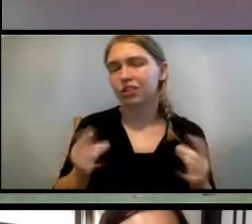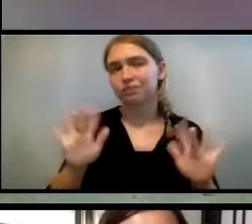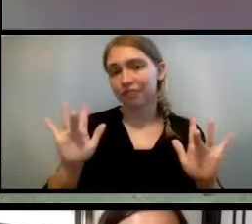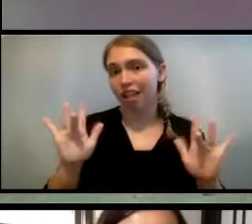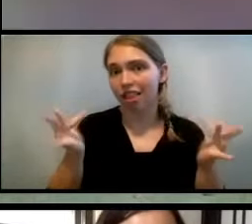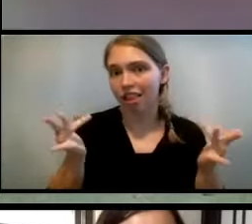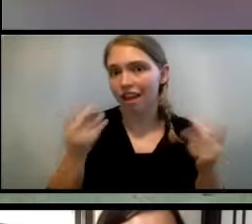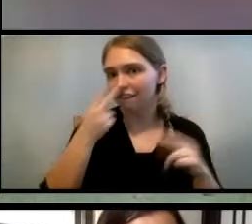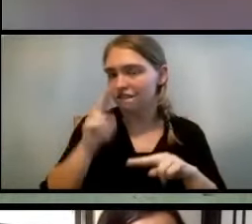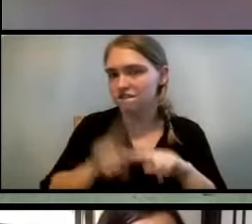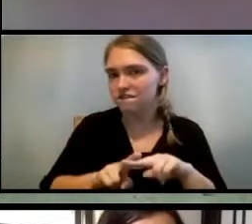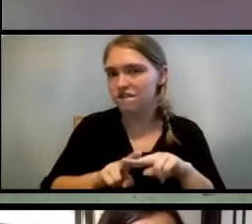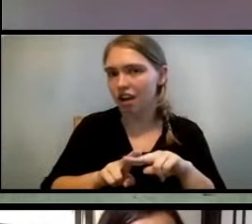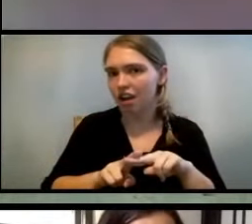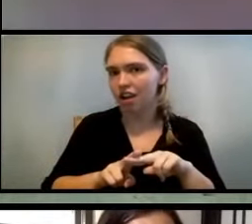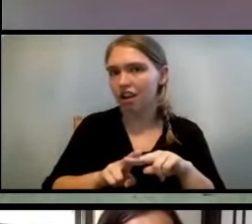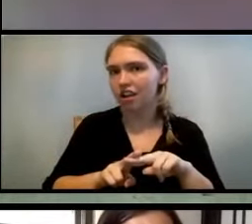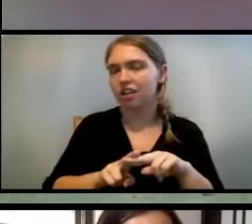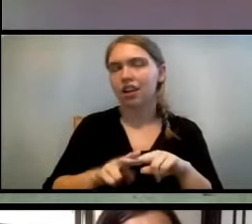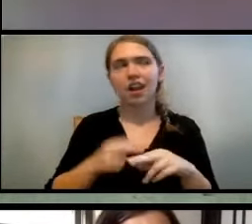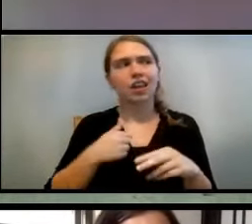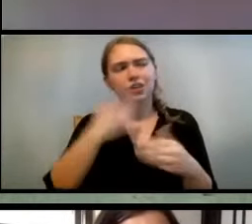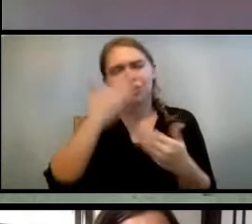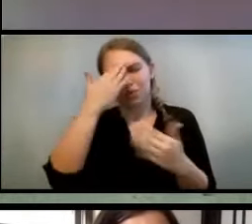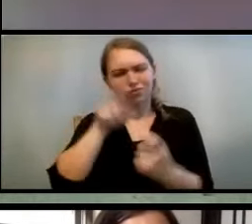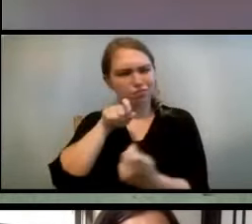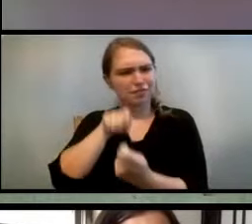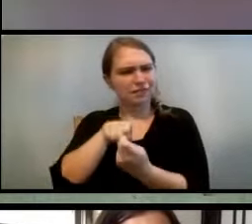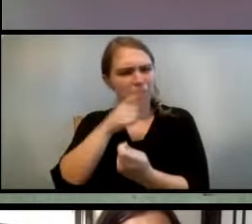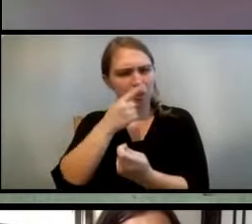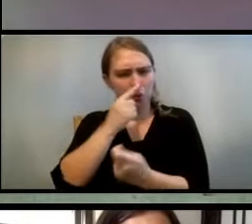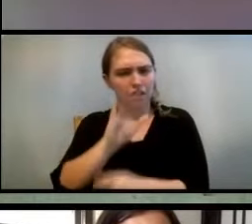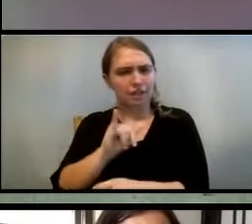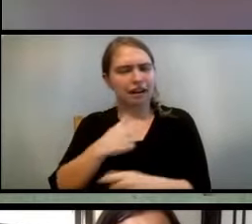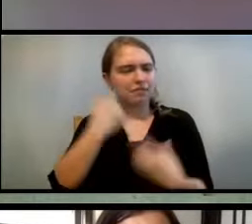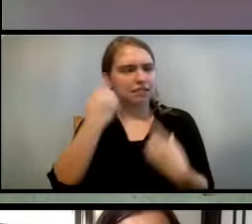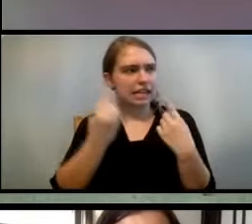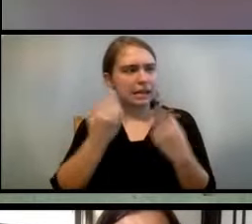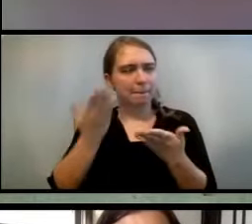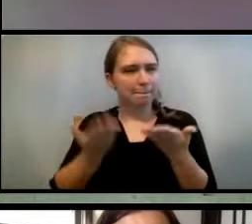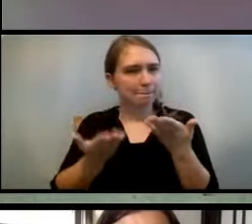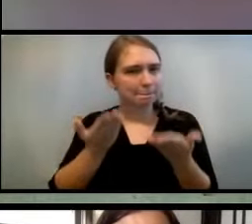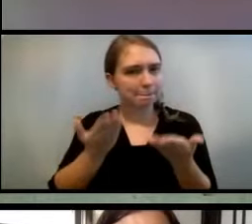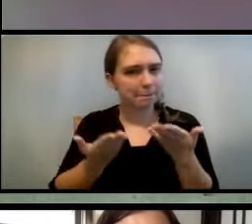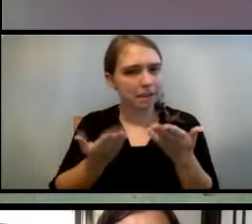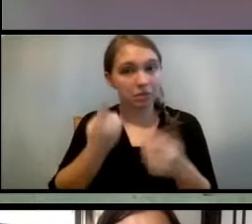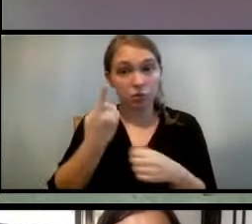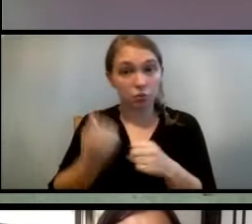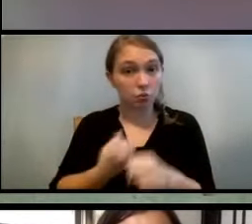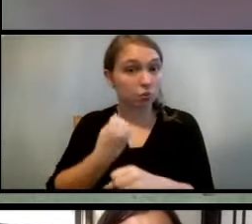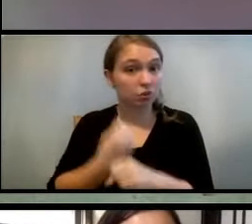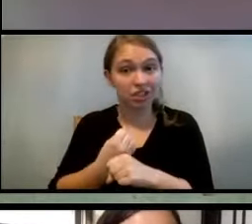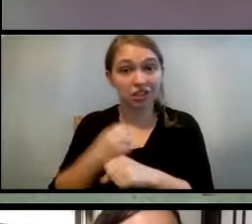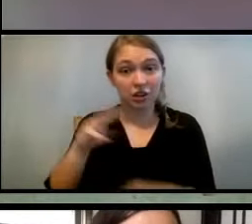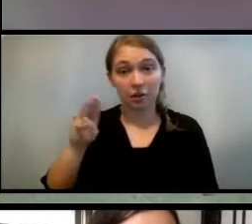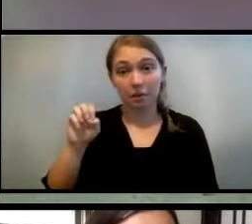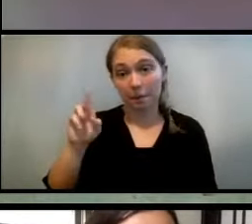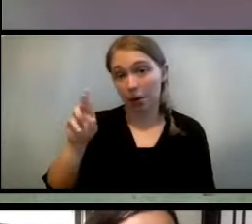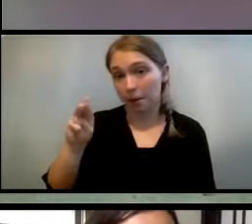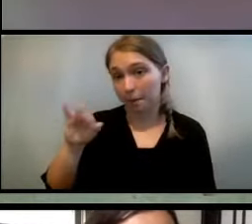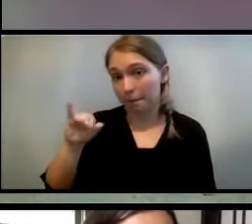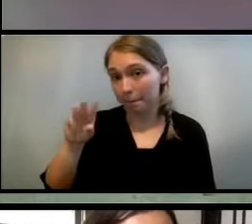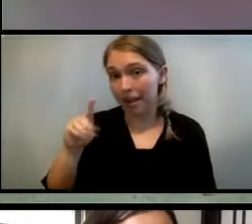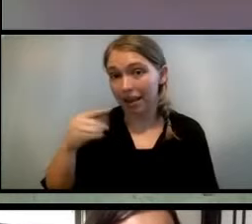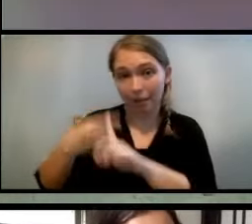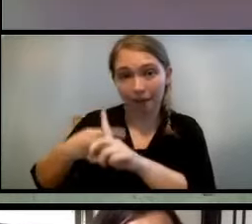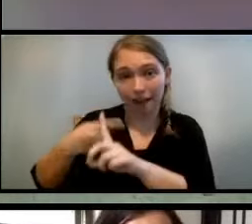not exactly sure what that will be, but I'm kind of thinking about maybe just doing a year of Mermaids Monthly, just